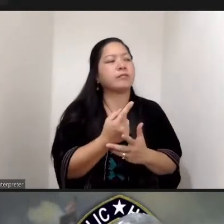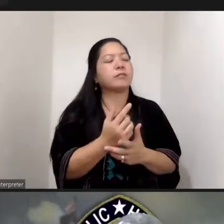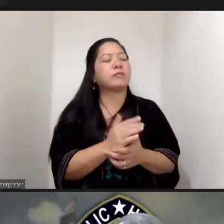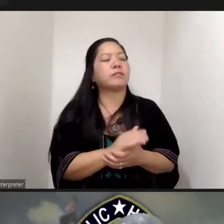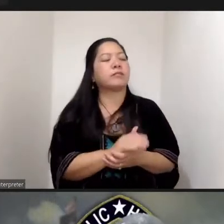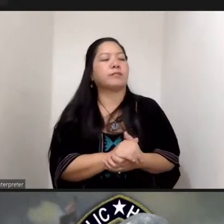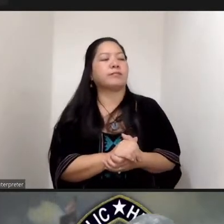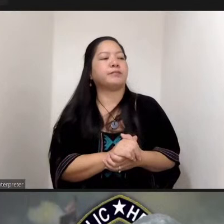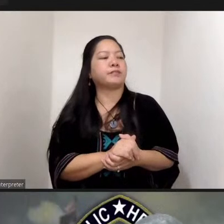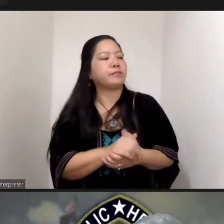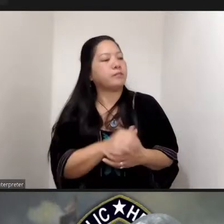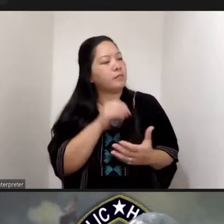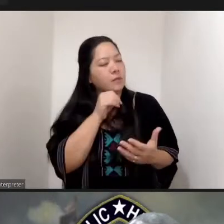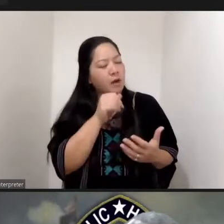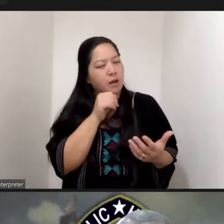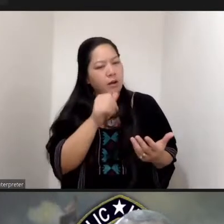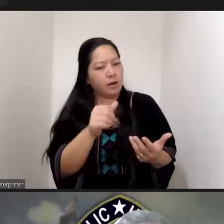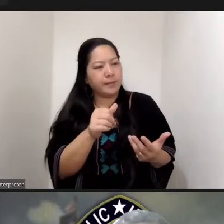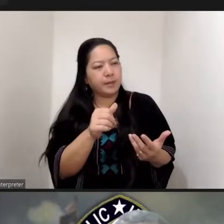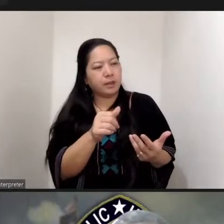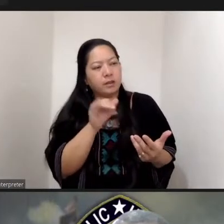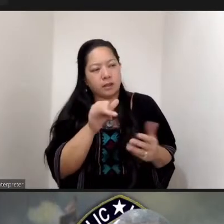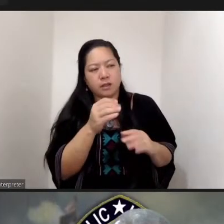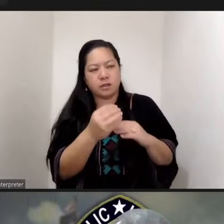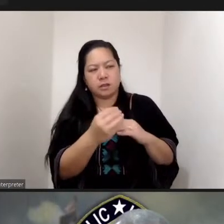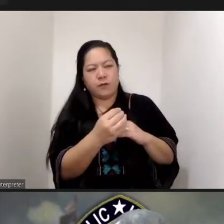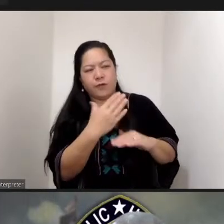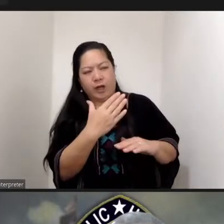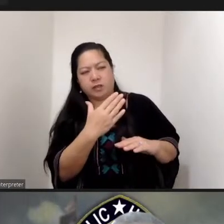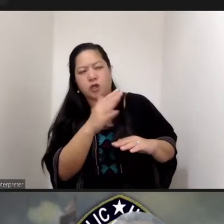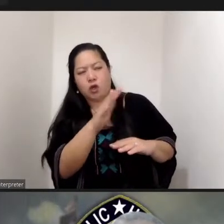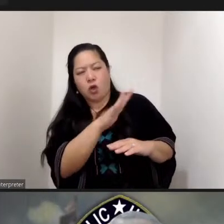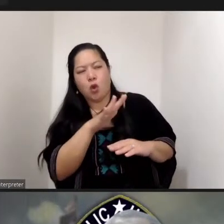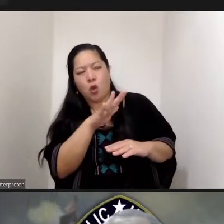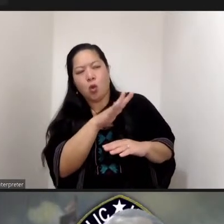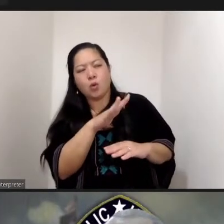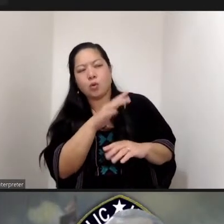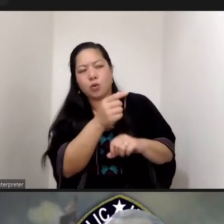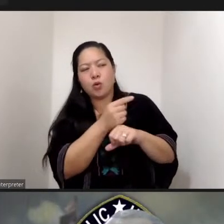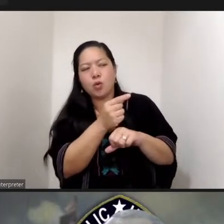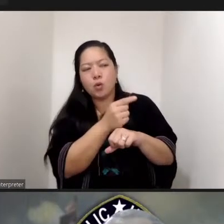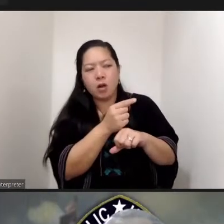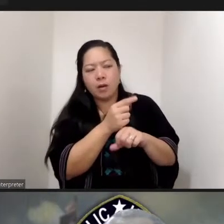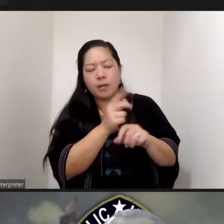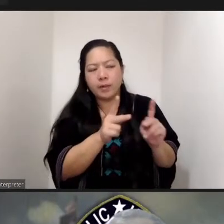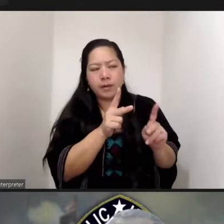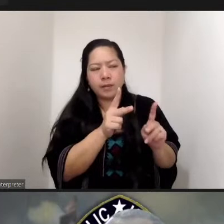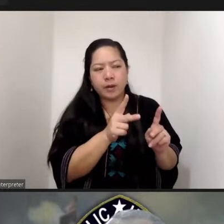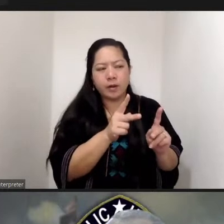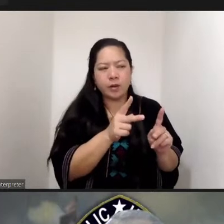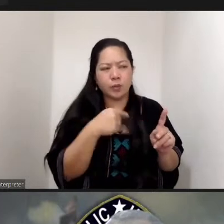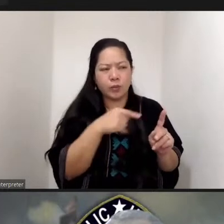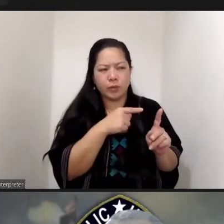it's not going to be a case of just affecting the local population anymore. Once we encourage visitors from Korea